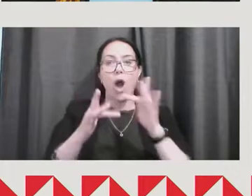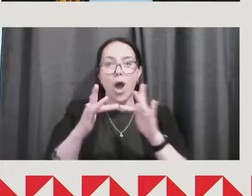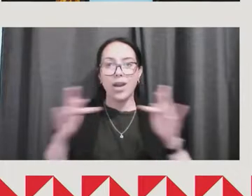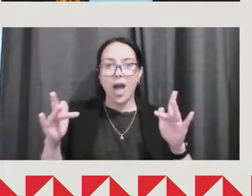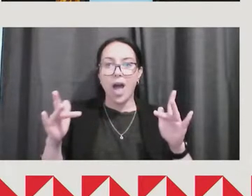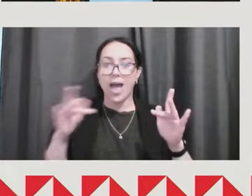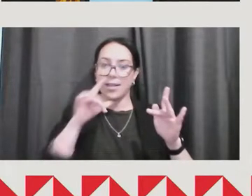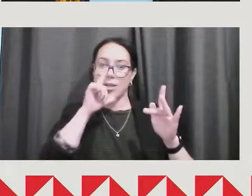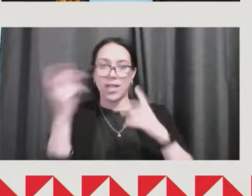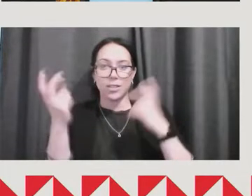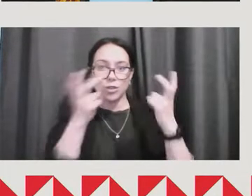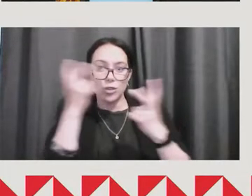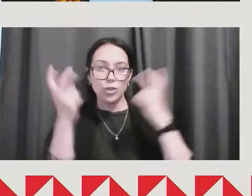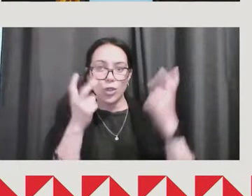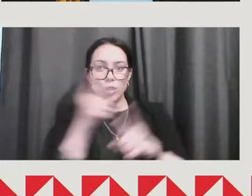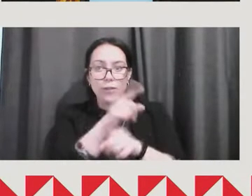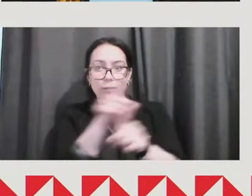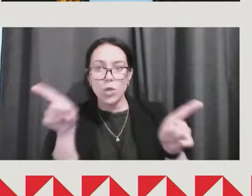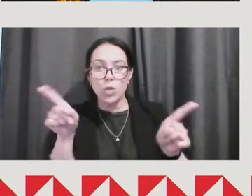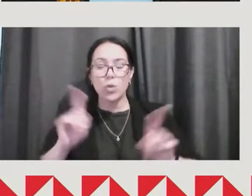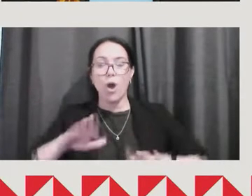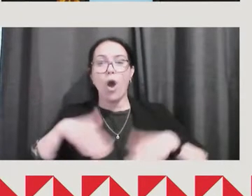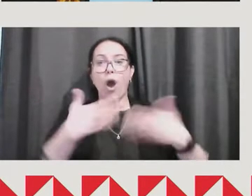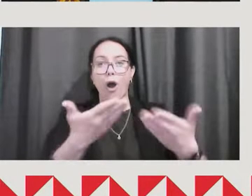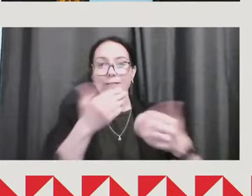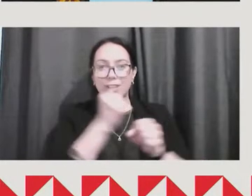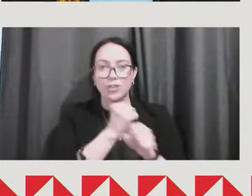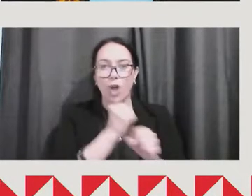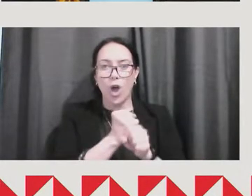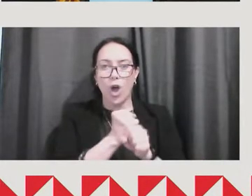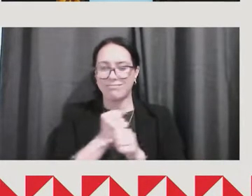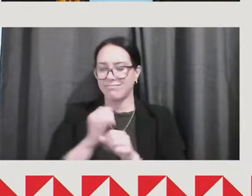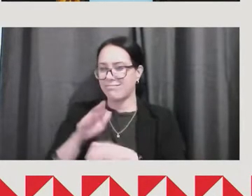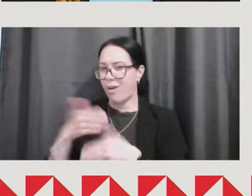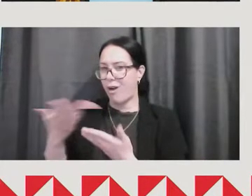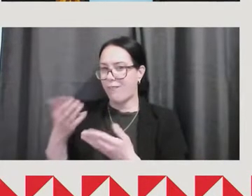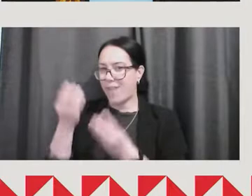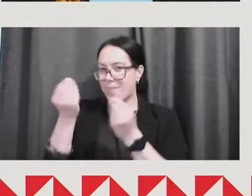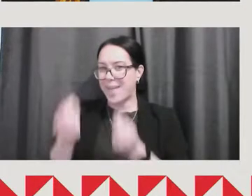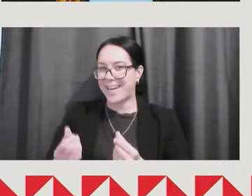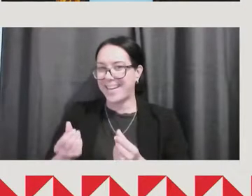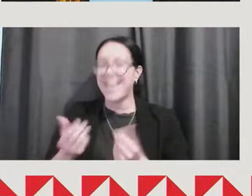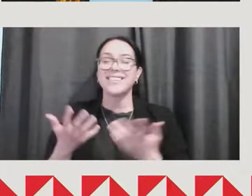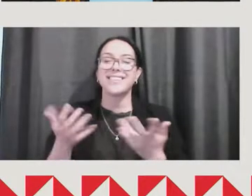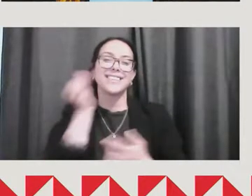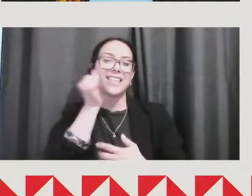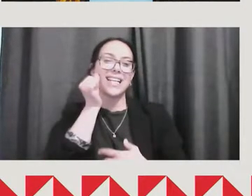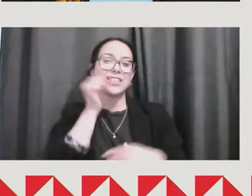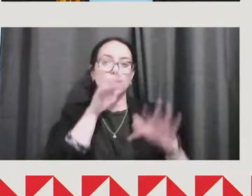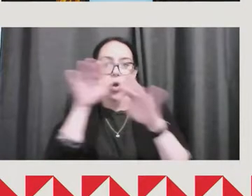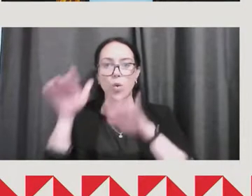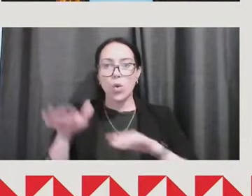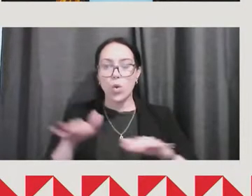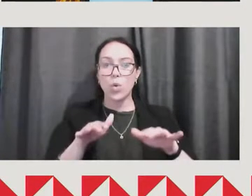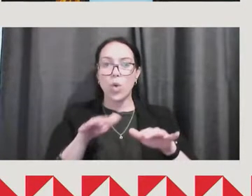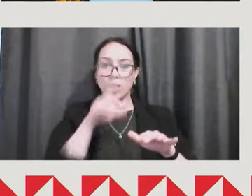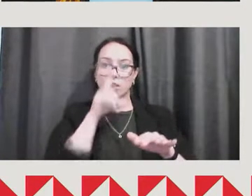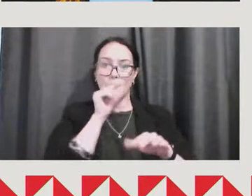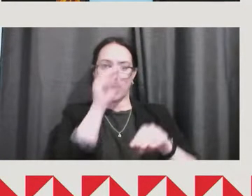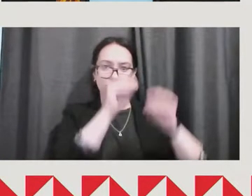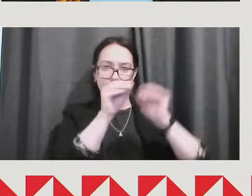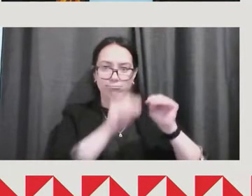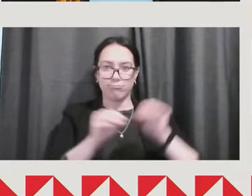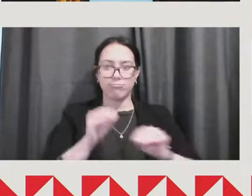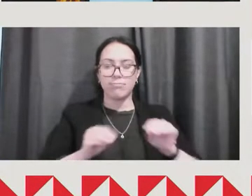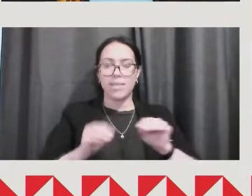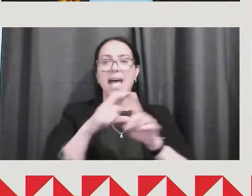and offer you jobs and offer you money but also just to get to know you and that we can put these stories in a digital capacity especially in times of